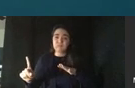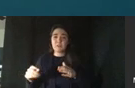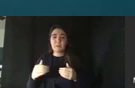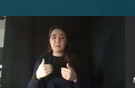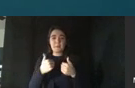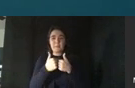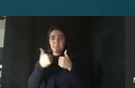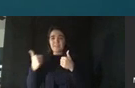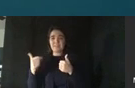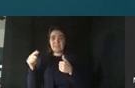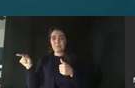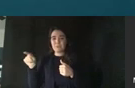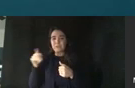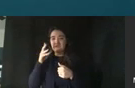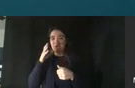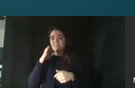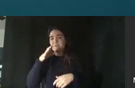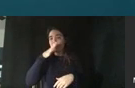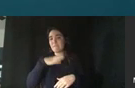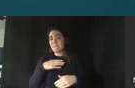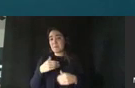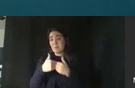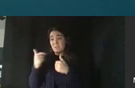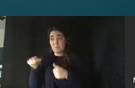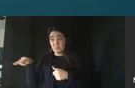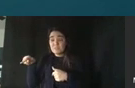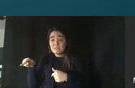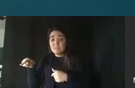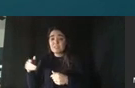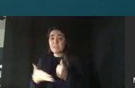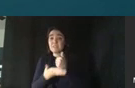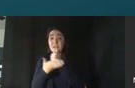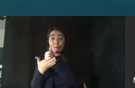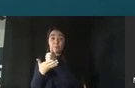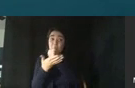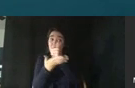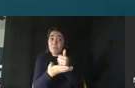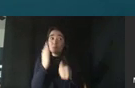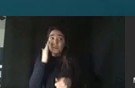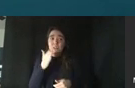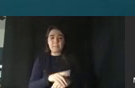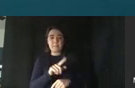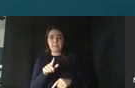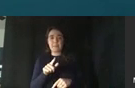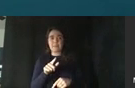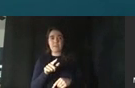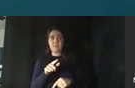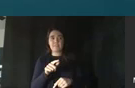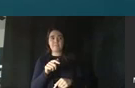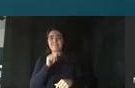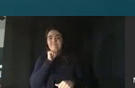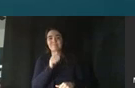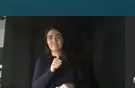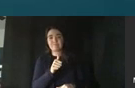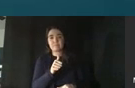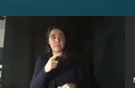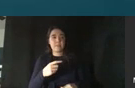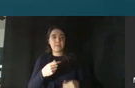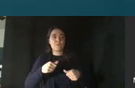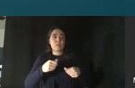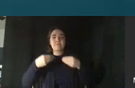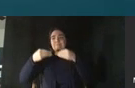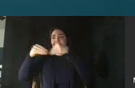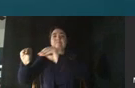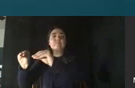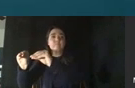female neighbors, said that they'd help her. Instead of helping her, they tried to sell her off to someone else. So